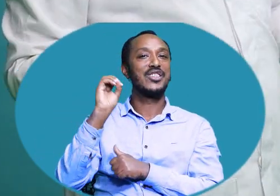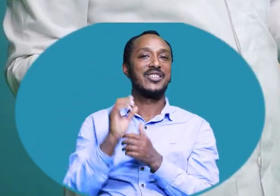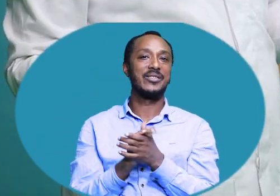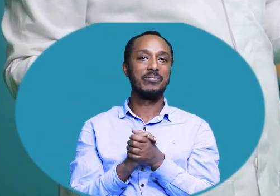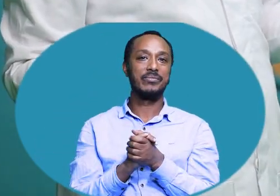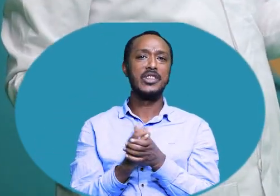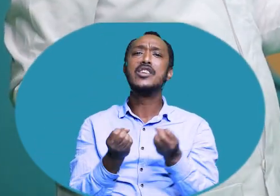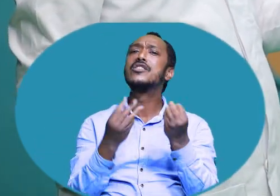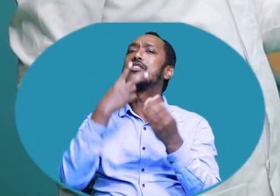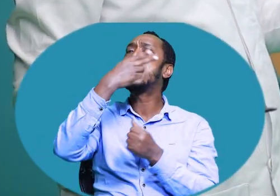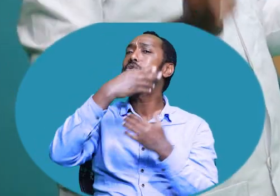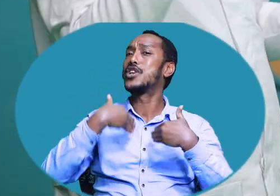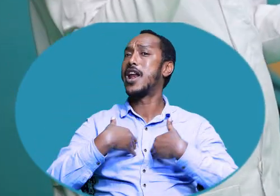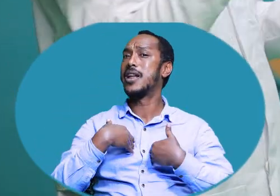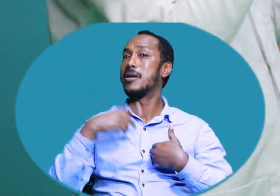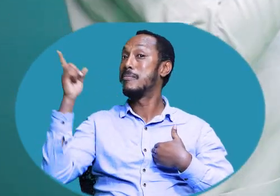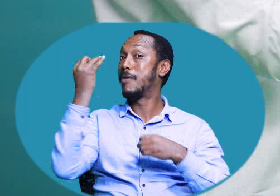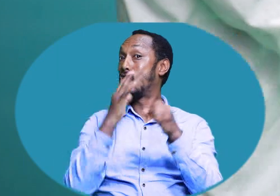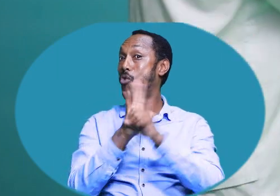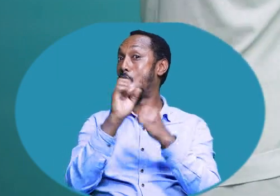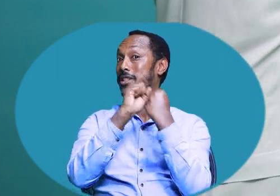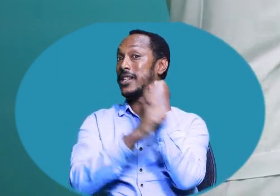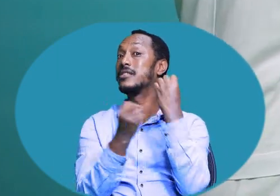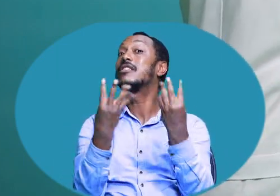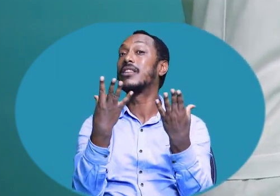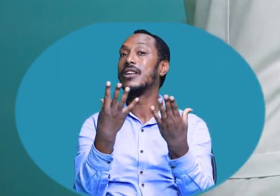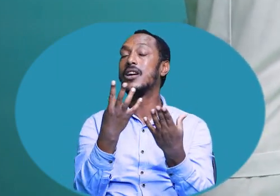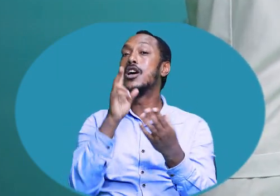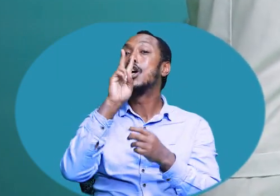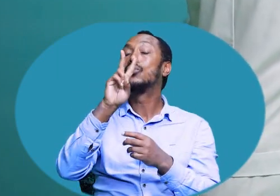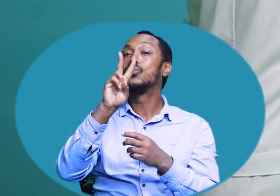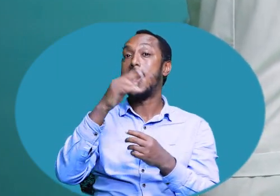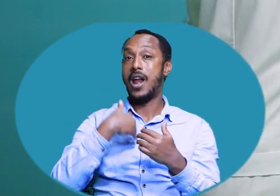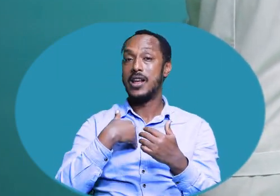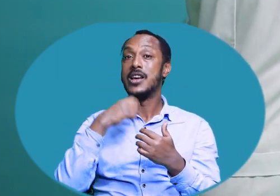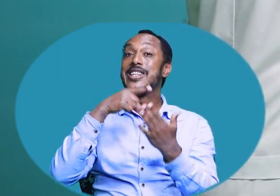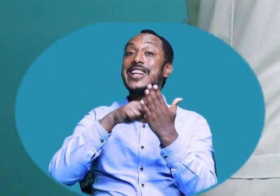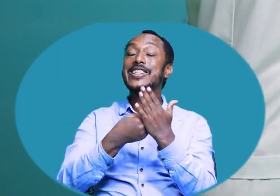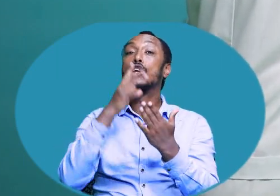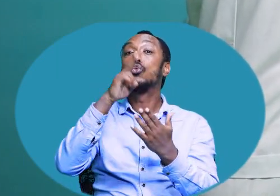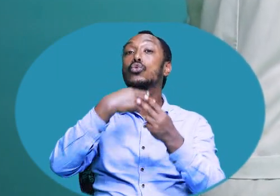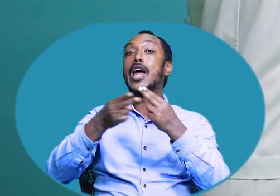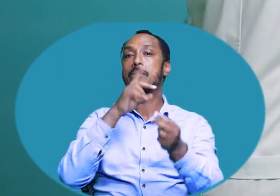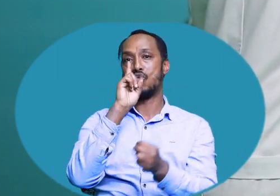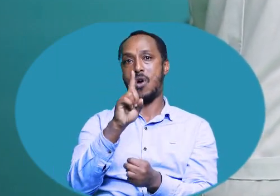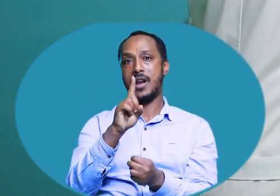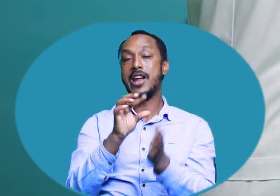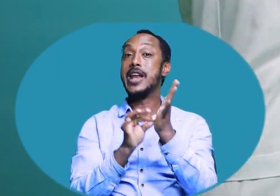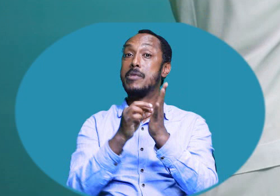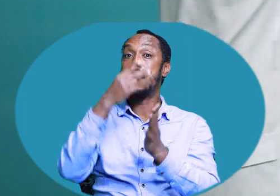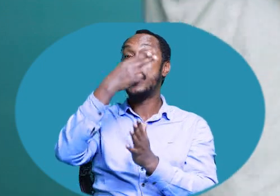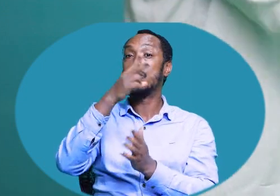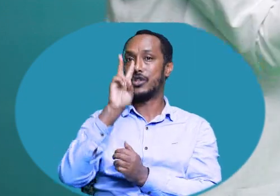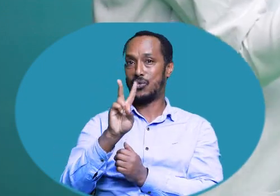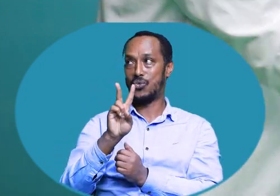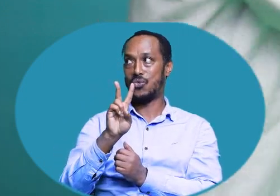You know H2O is water. First write the number of atoms, hydrogen and oxygen. How